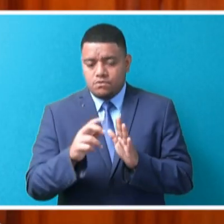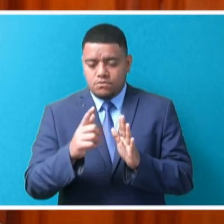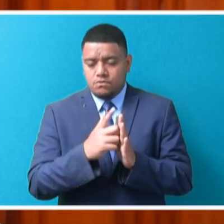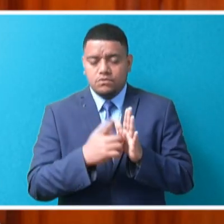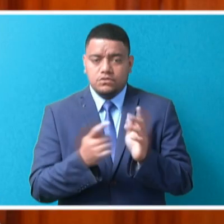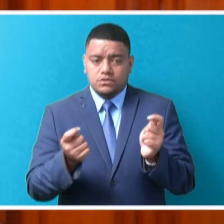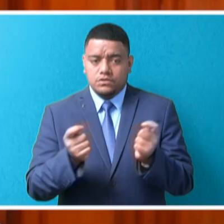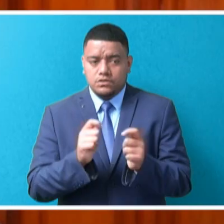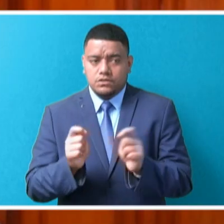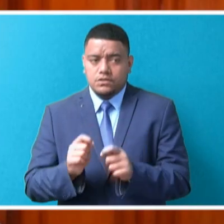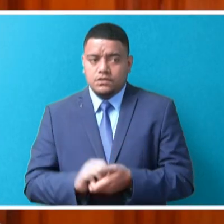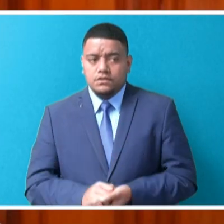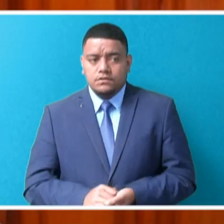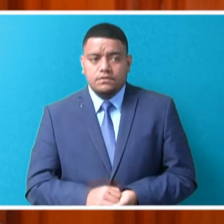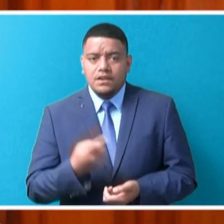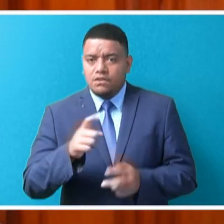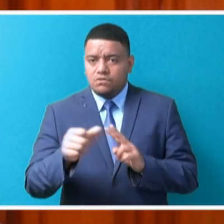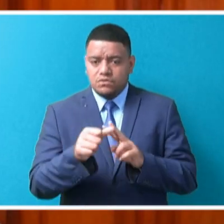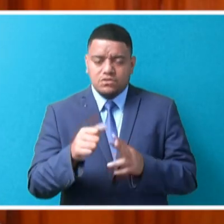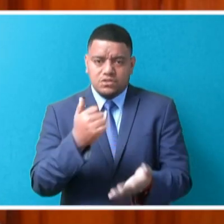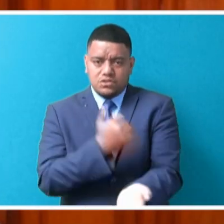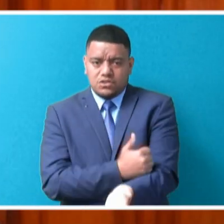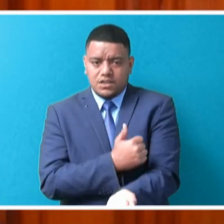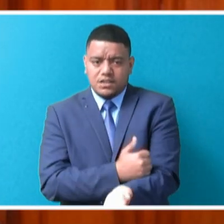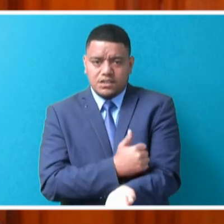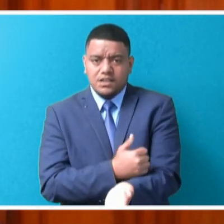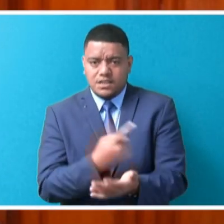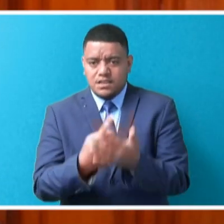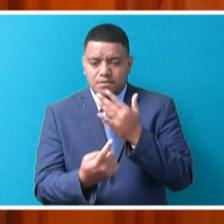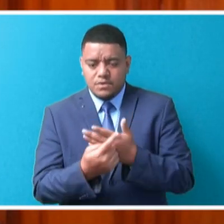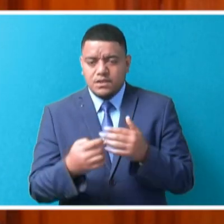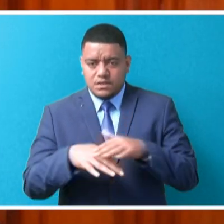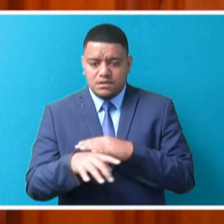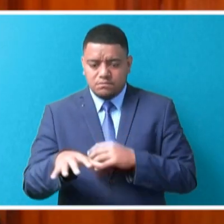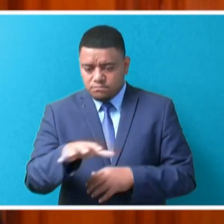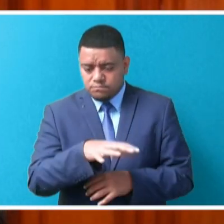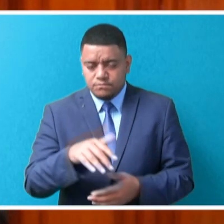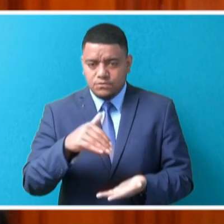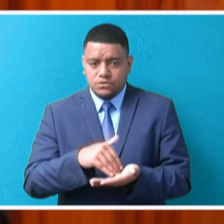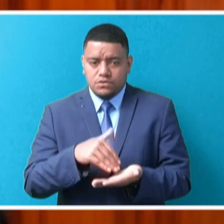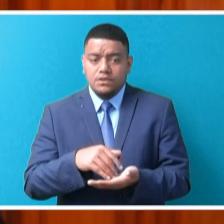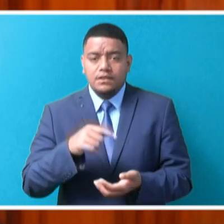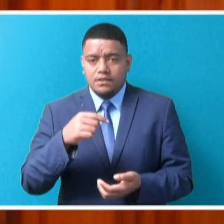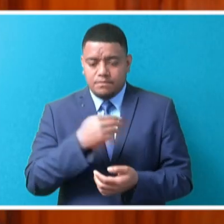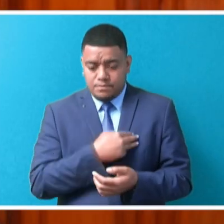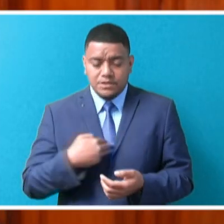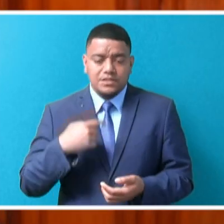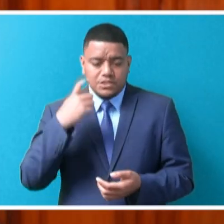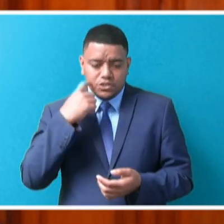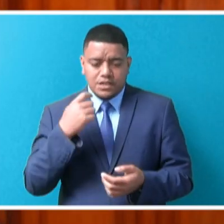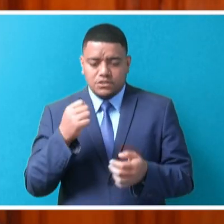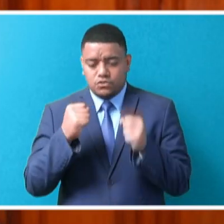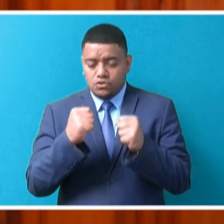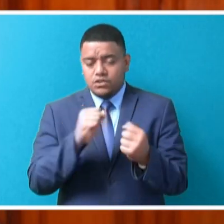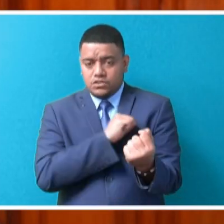escalating incidents of illicit activities within our exclusive economic zone and inshore areas, the Ministry will heighten its monitoring, control